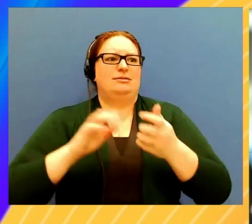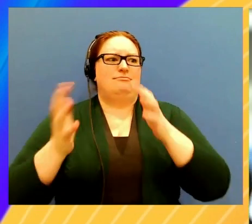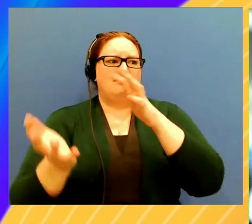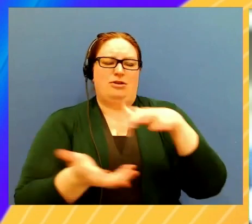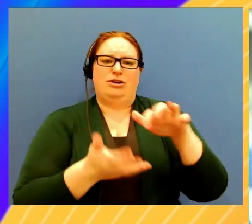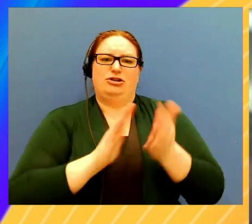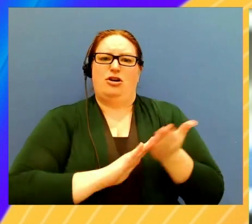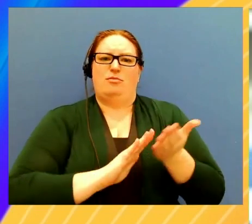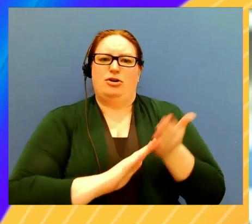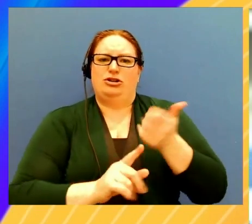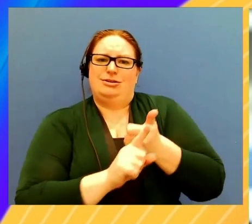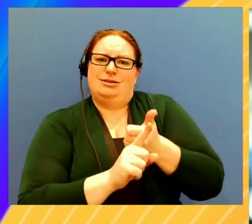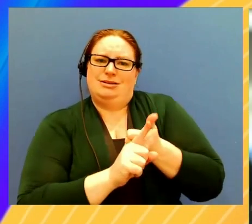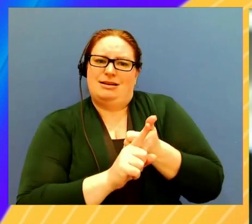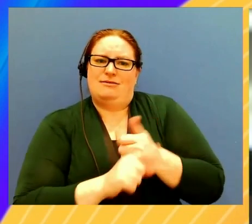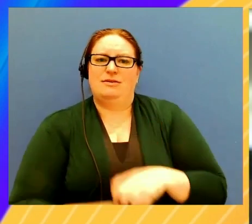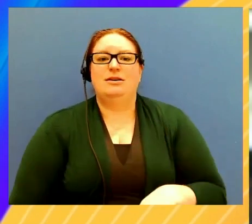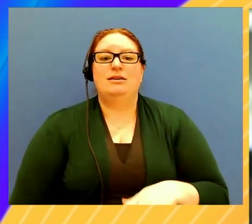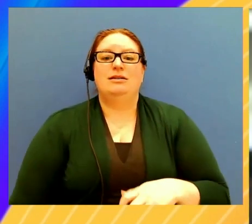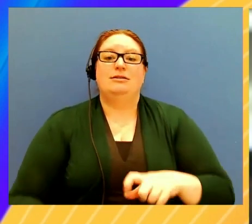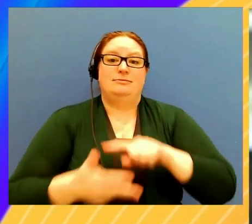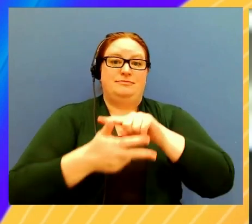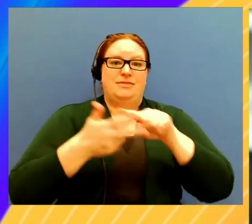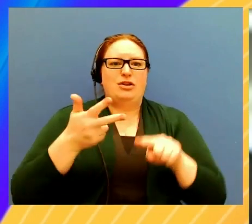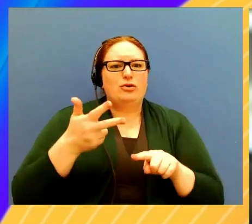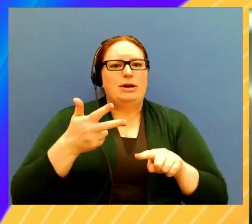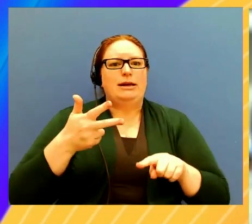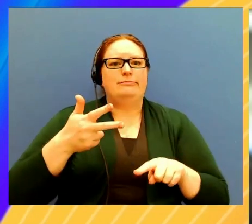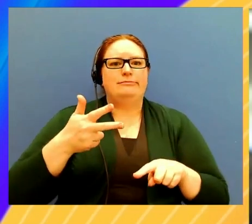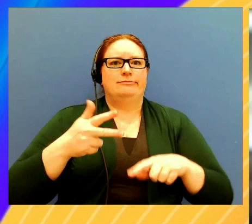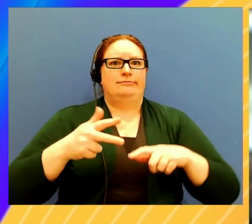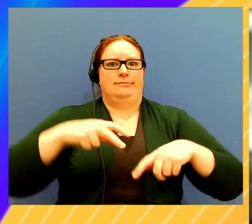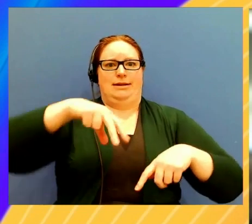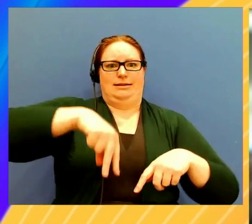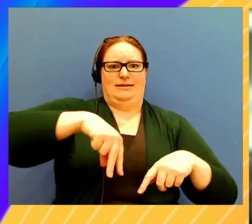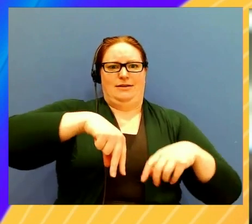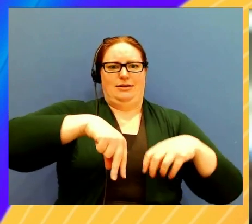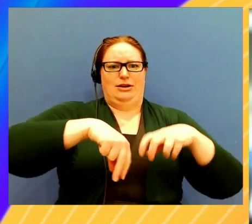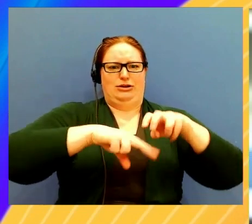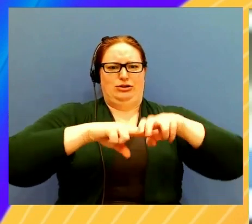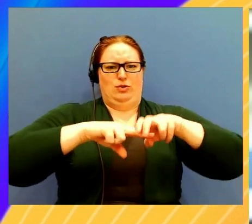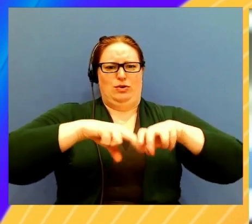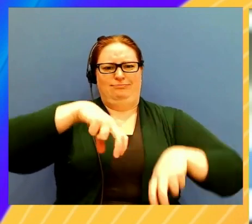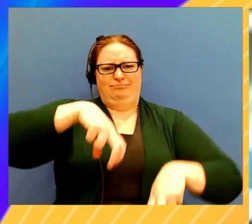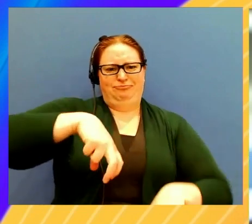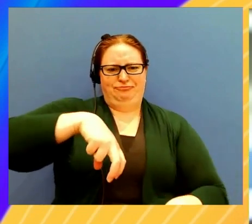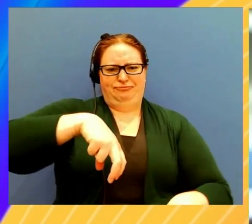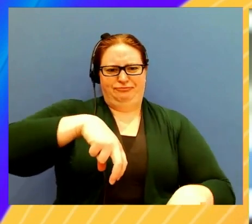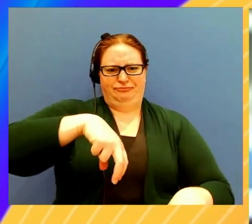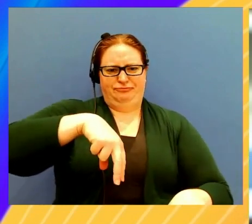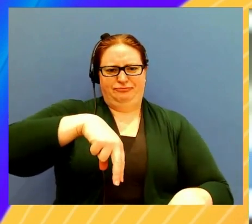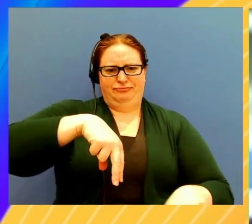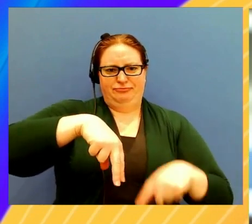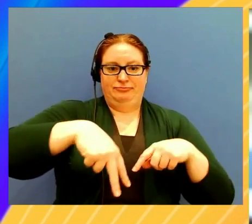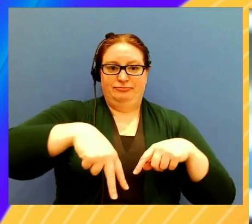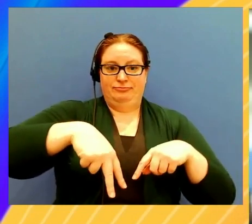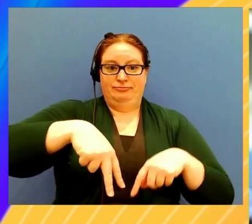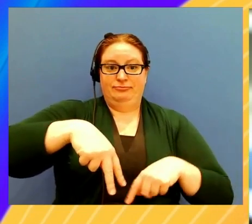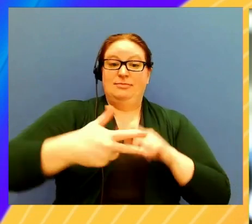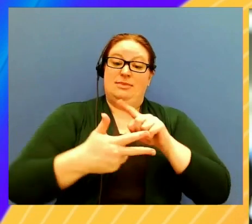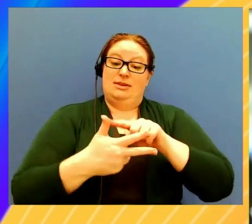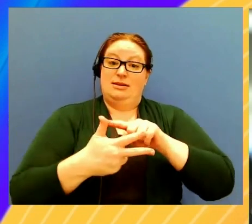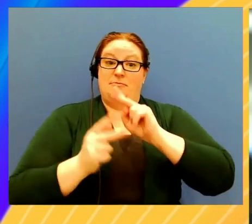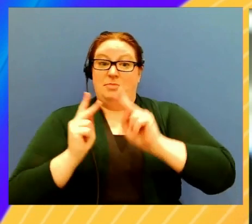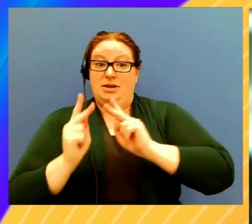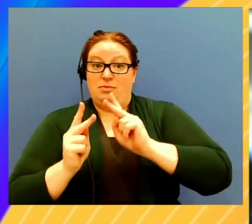really interesting. You talk about the 3 legs of the stool. So often I say, we might be talking about the people and process, but